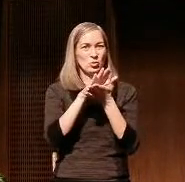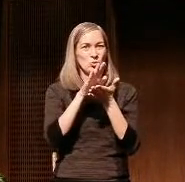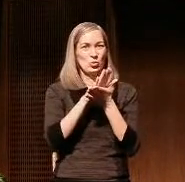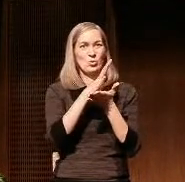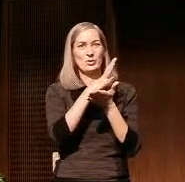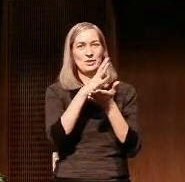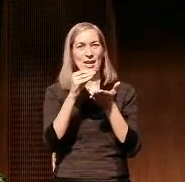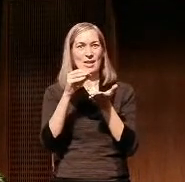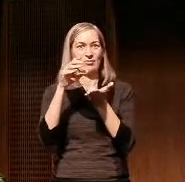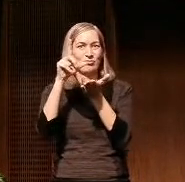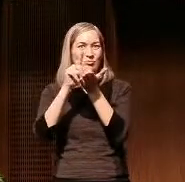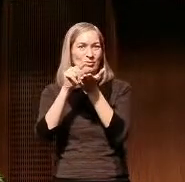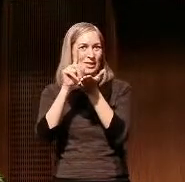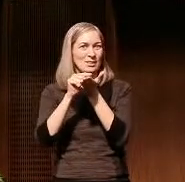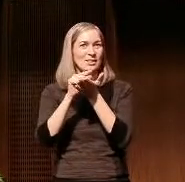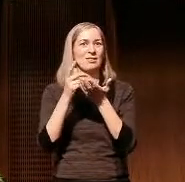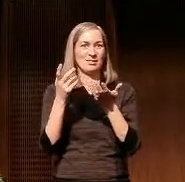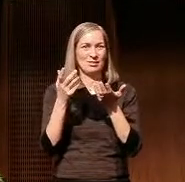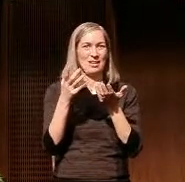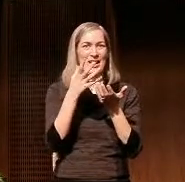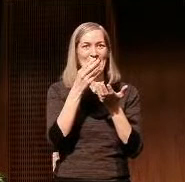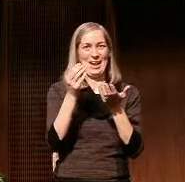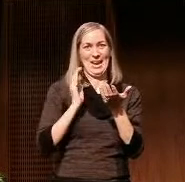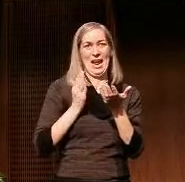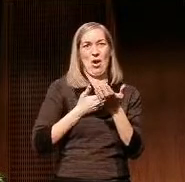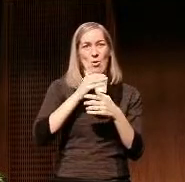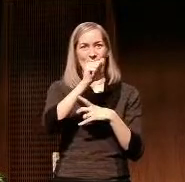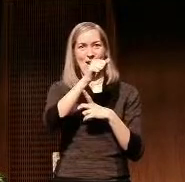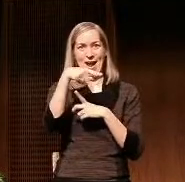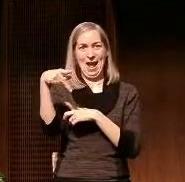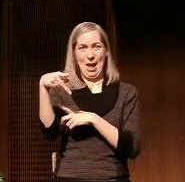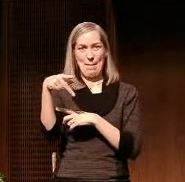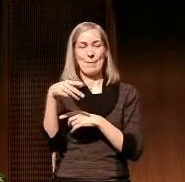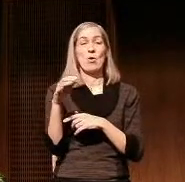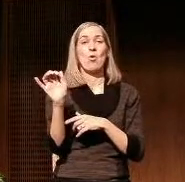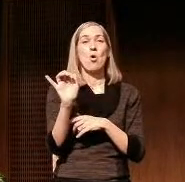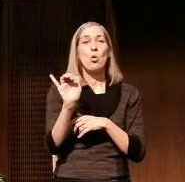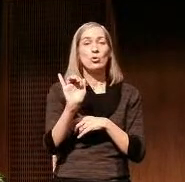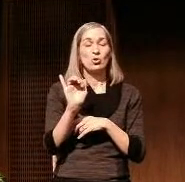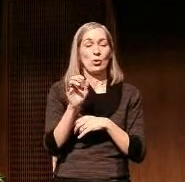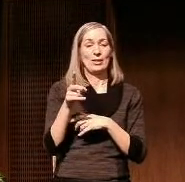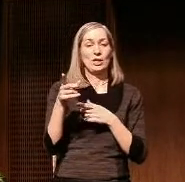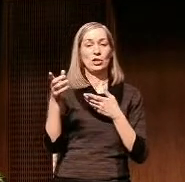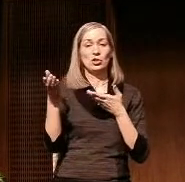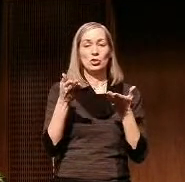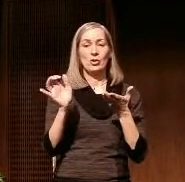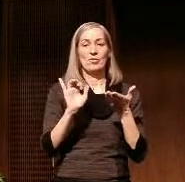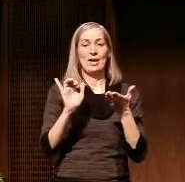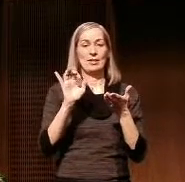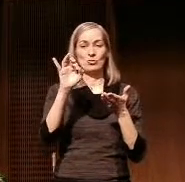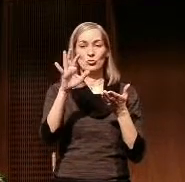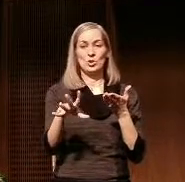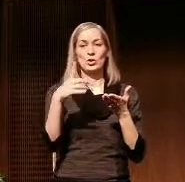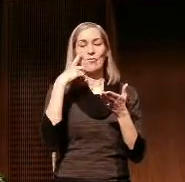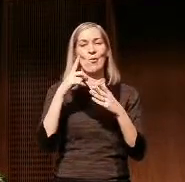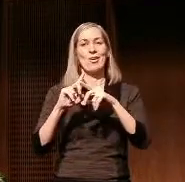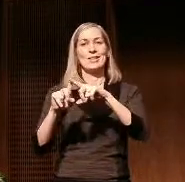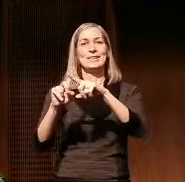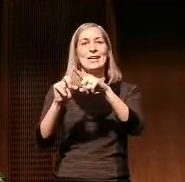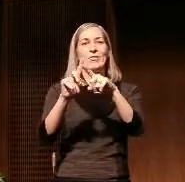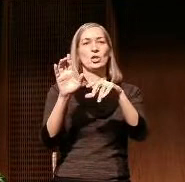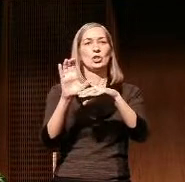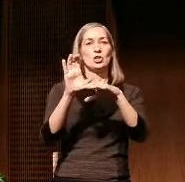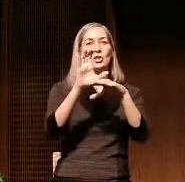our often downloaded and used app. He also served as minister for various